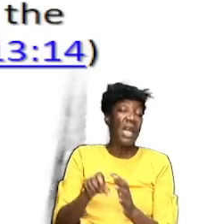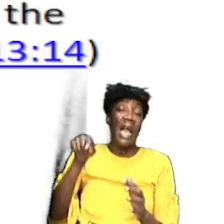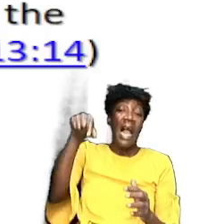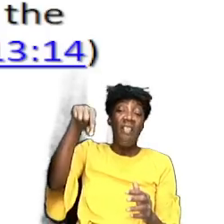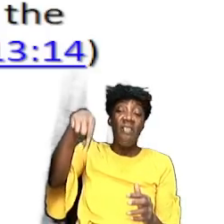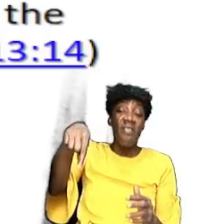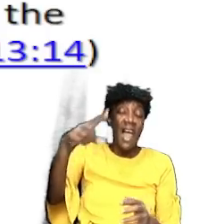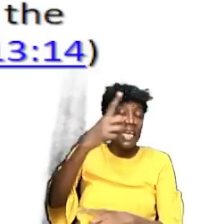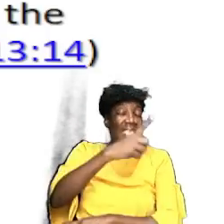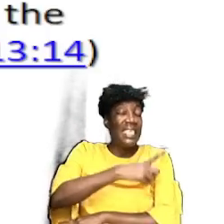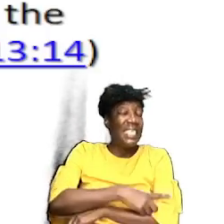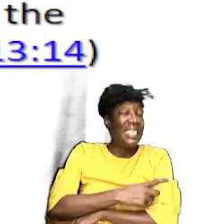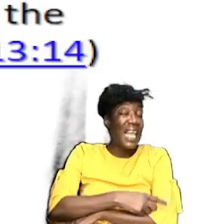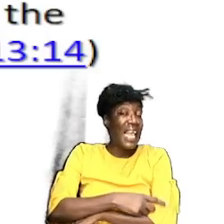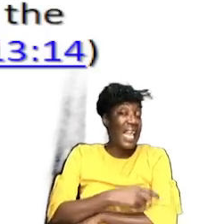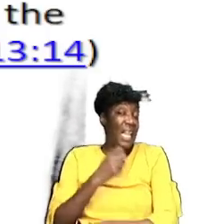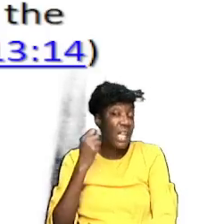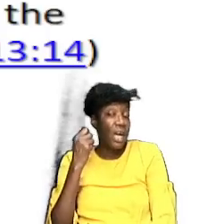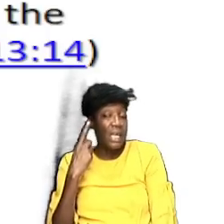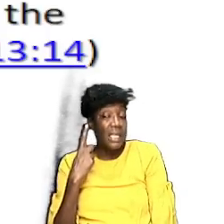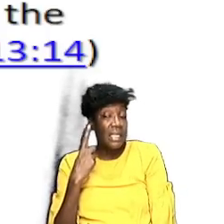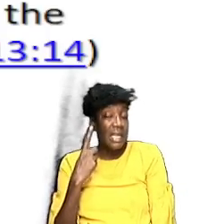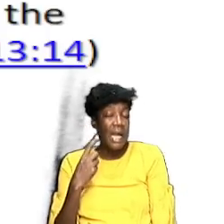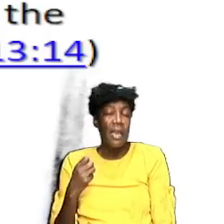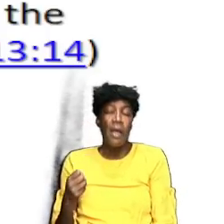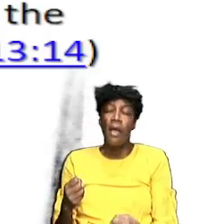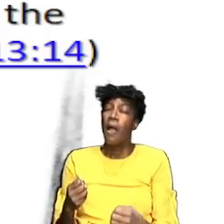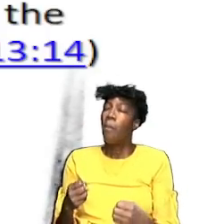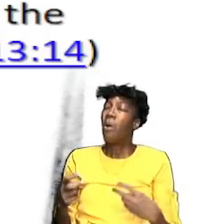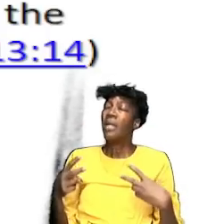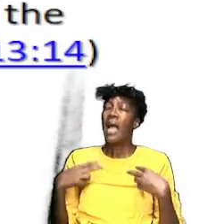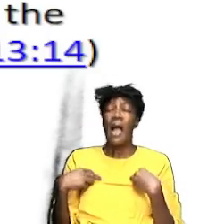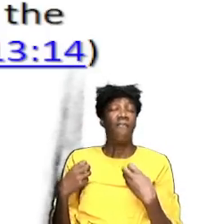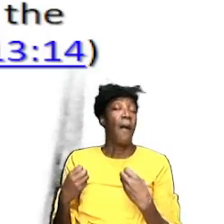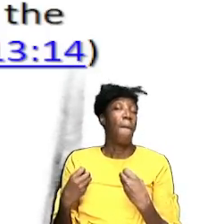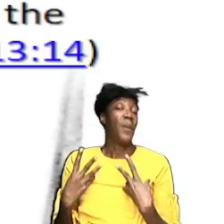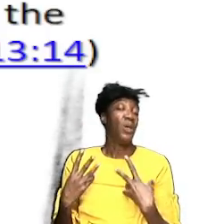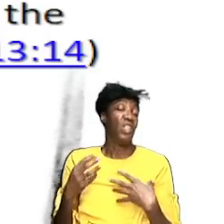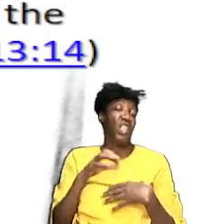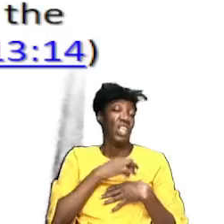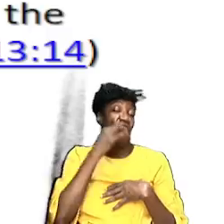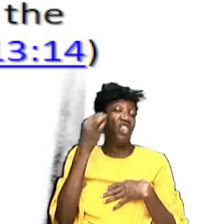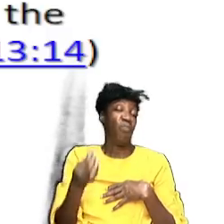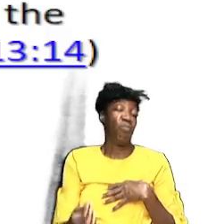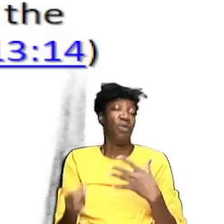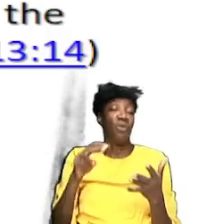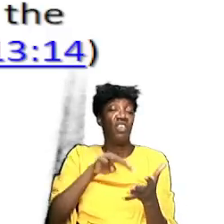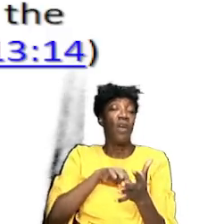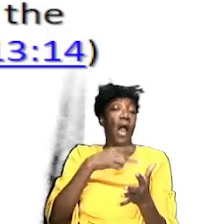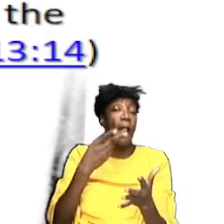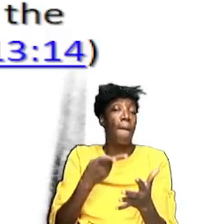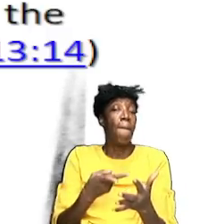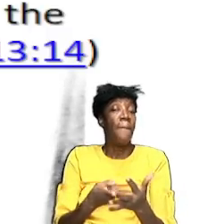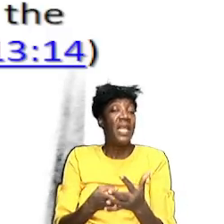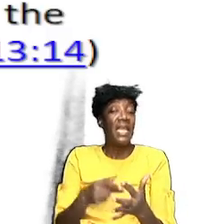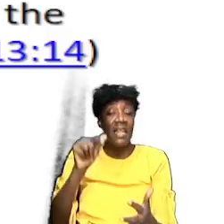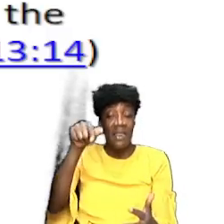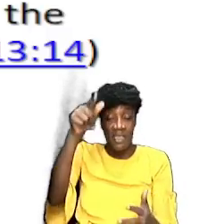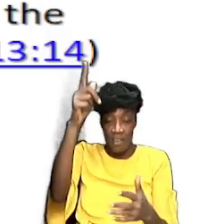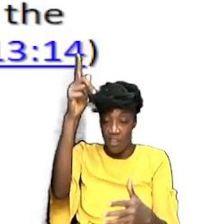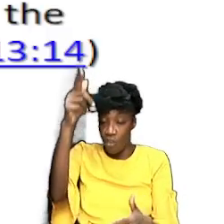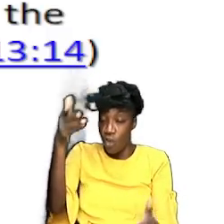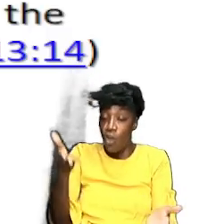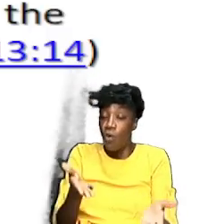can relate to, amen, but it had a lot of spiritual underlying meanings. And the truth is, this is what we want to get